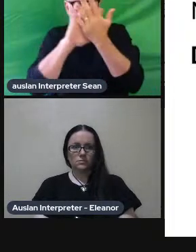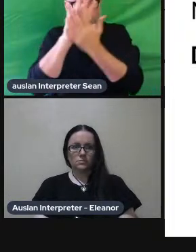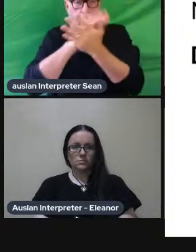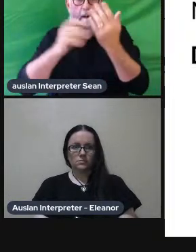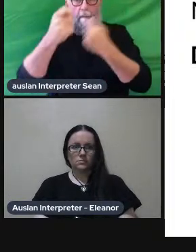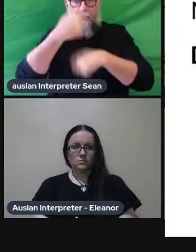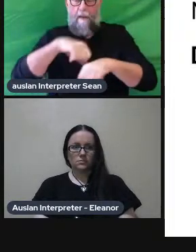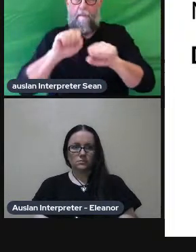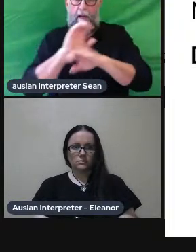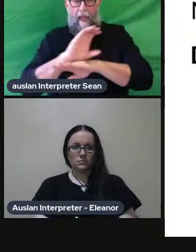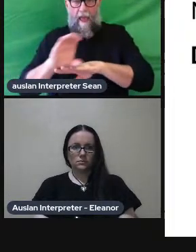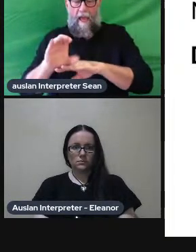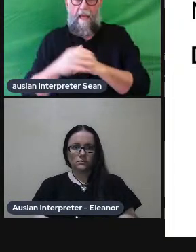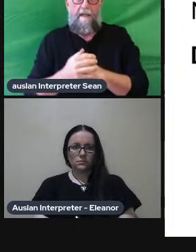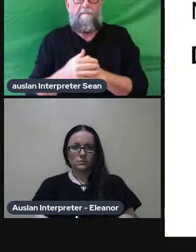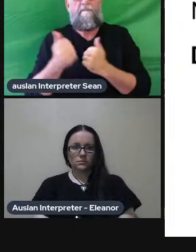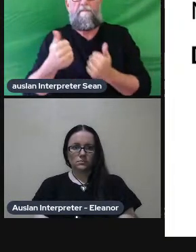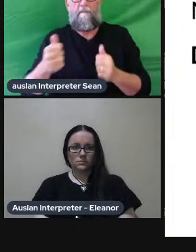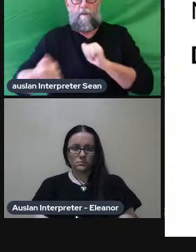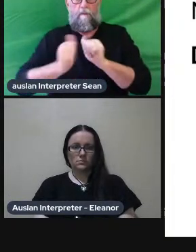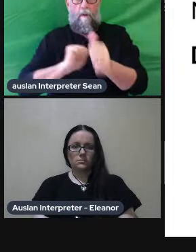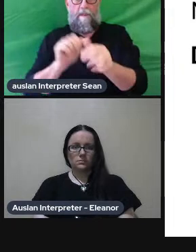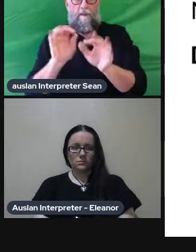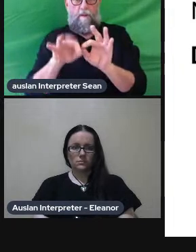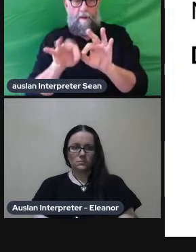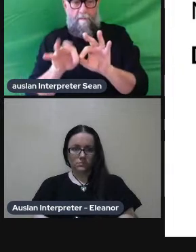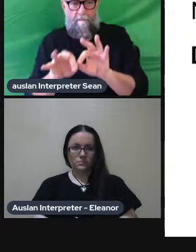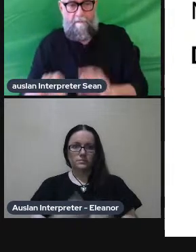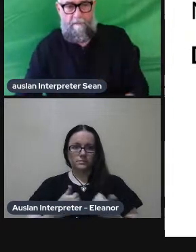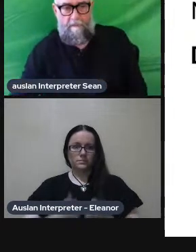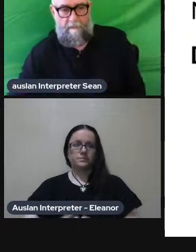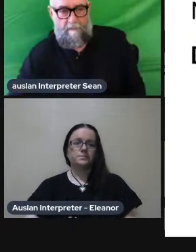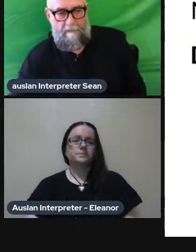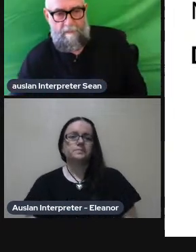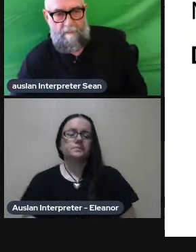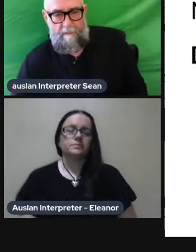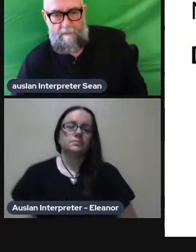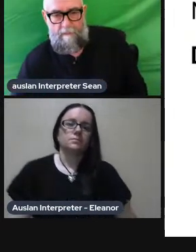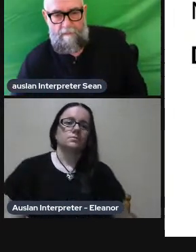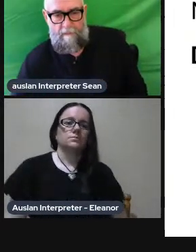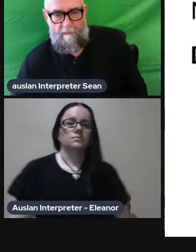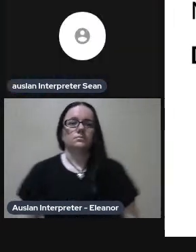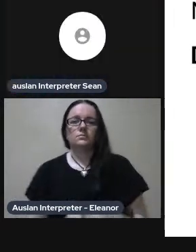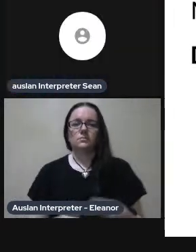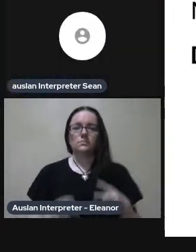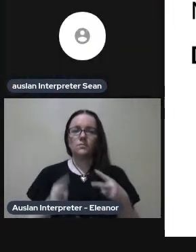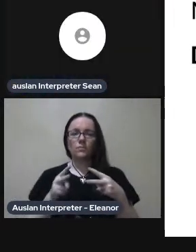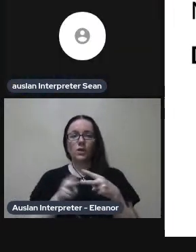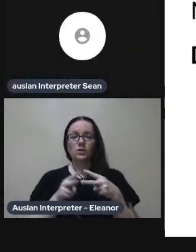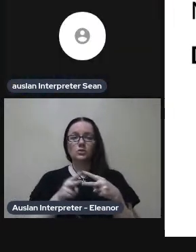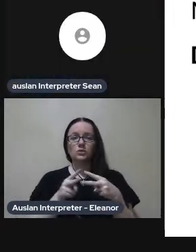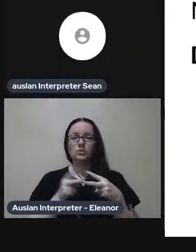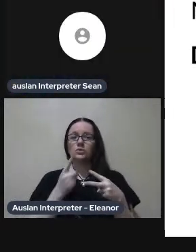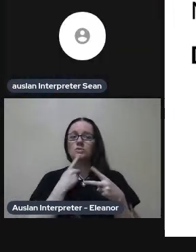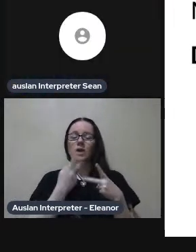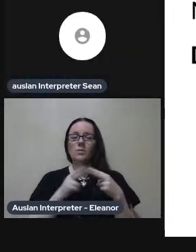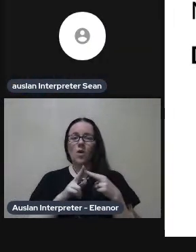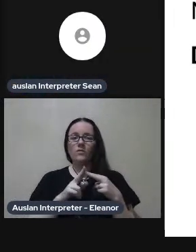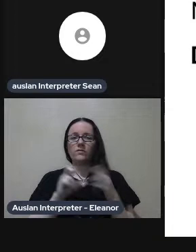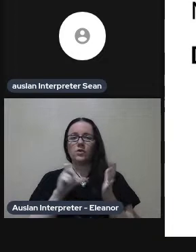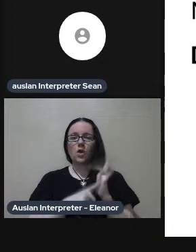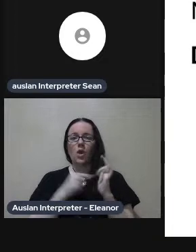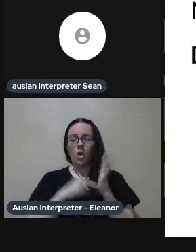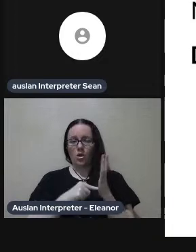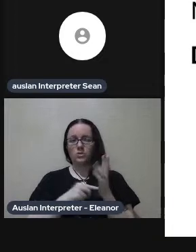So we have different types of clots. The first type of clot that I'm going to talk about are what we call the platelet-based clots or platelet